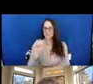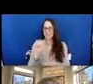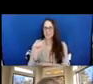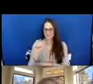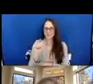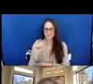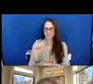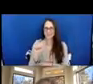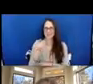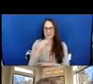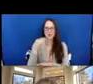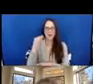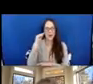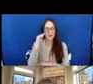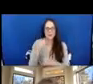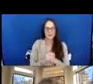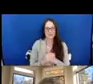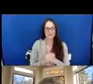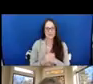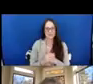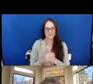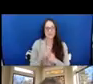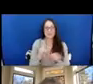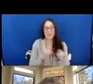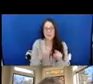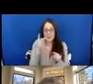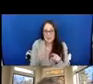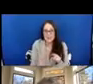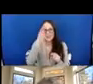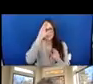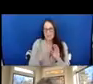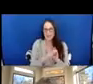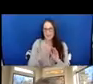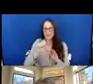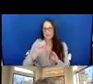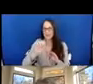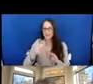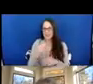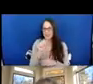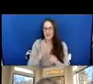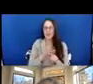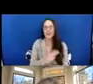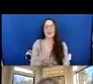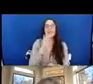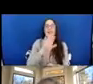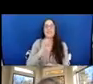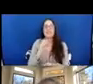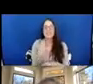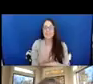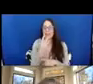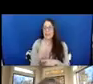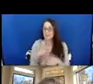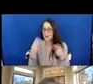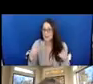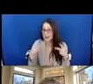um, and, um, you'll also see pictures of Sesha at her 50th birthday party, um, at